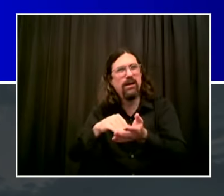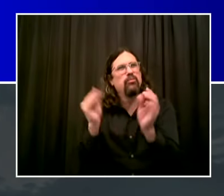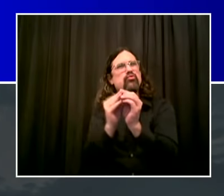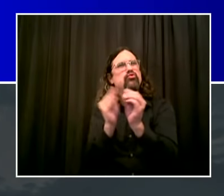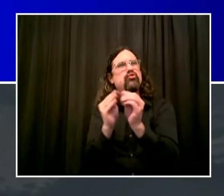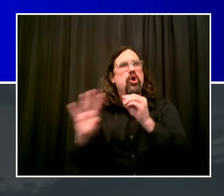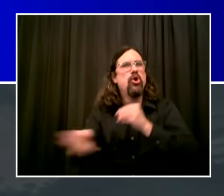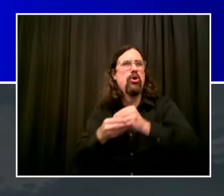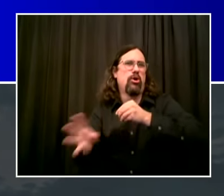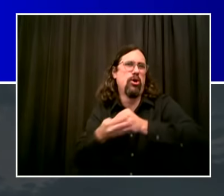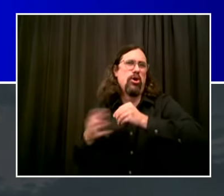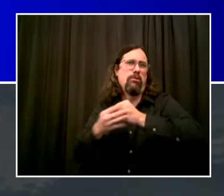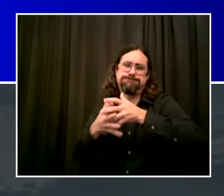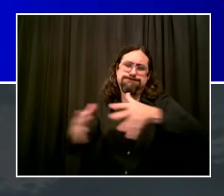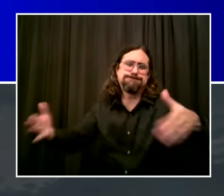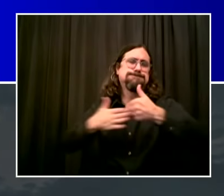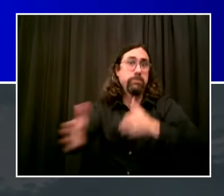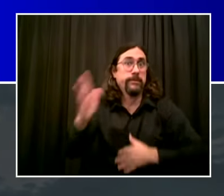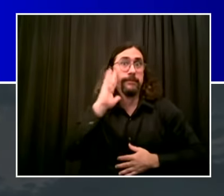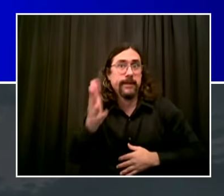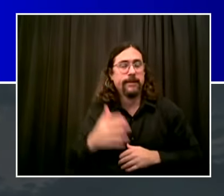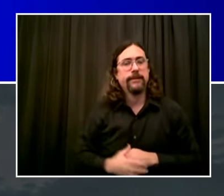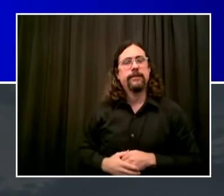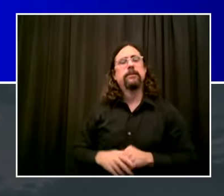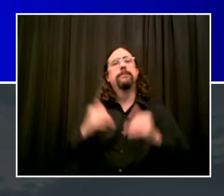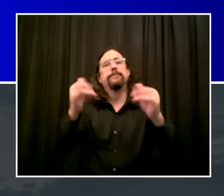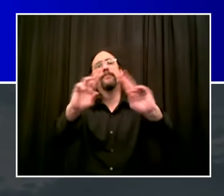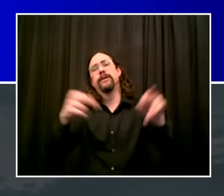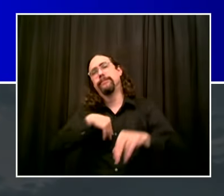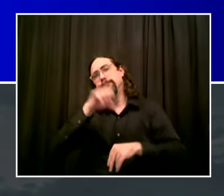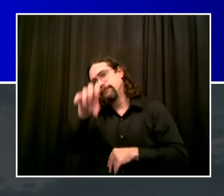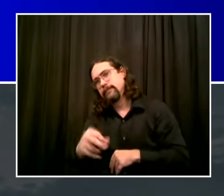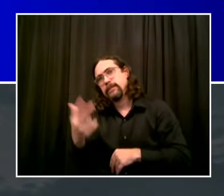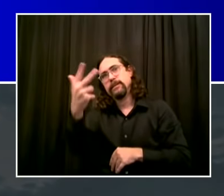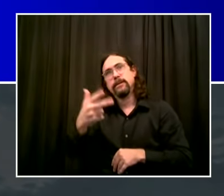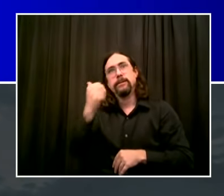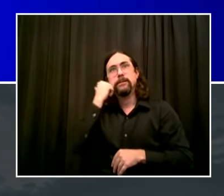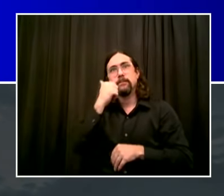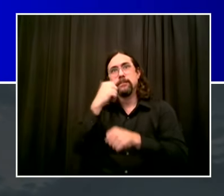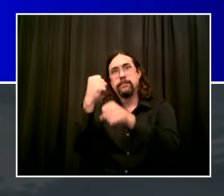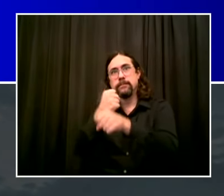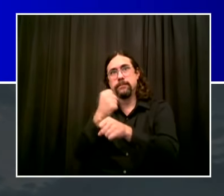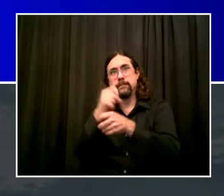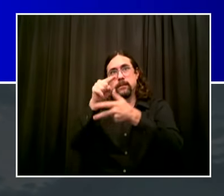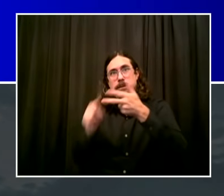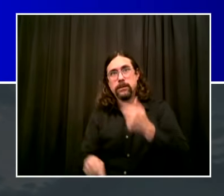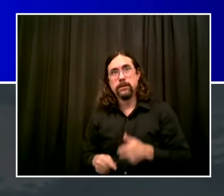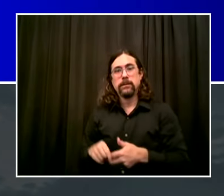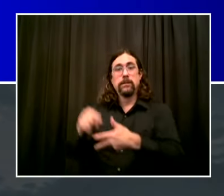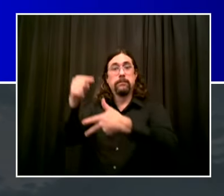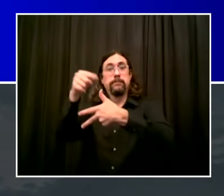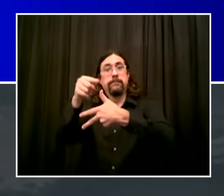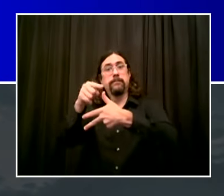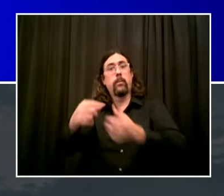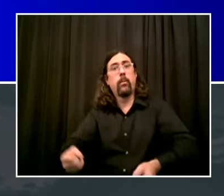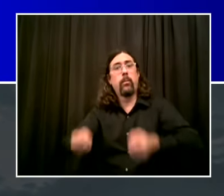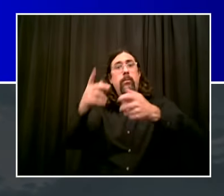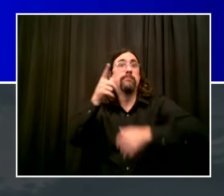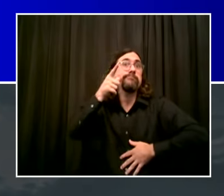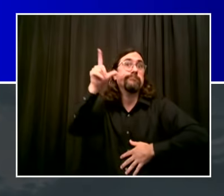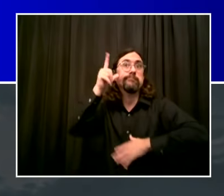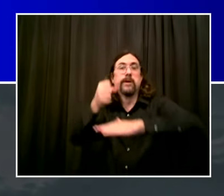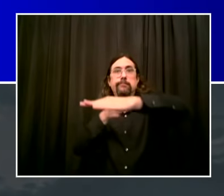of people admitted to hospitals for suspected COVID-19. The threshold is 200. Today's report, 74 patients. Number two, daily number of people in